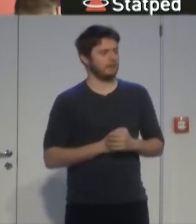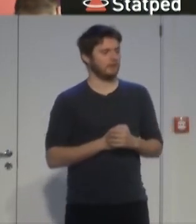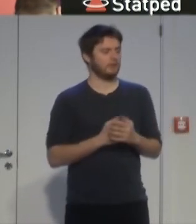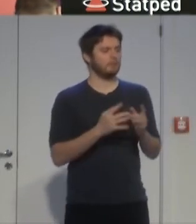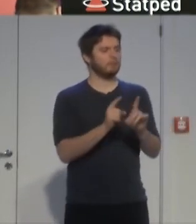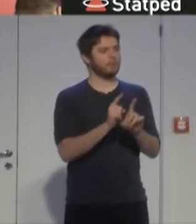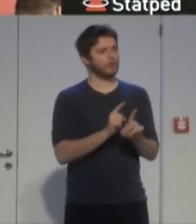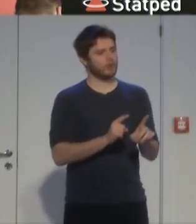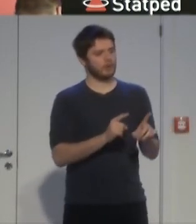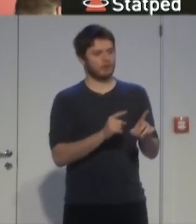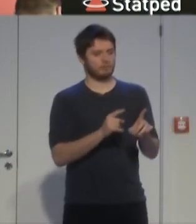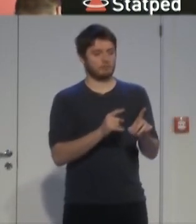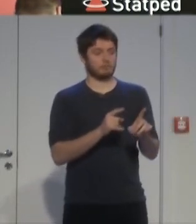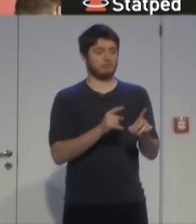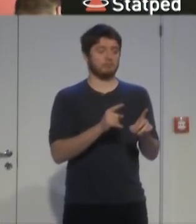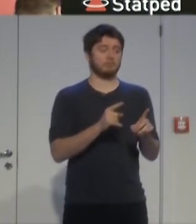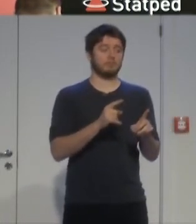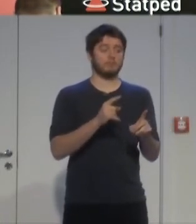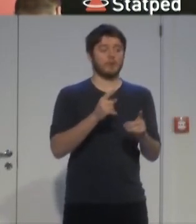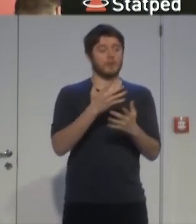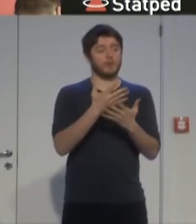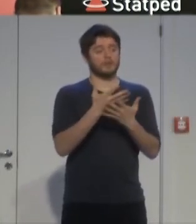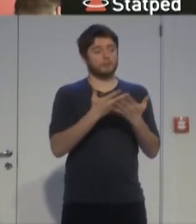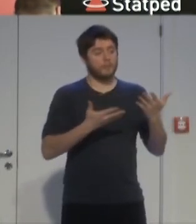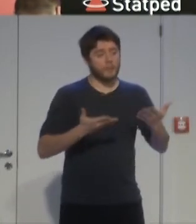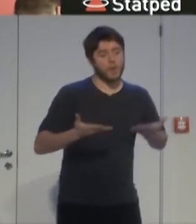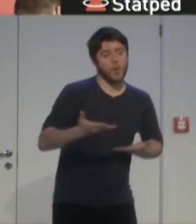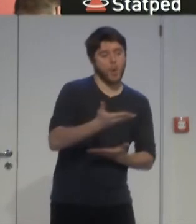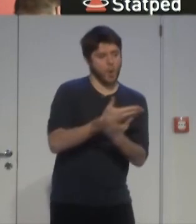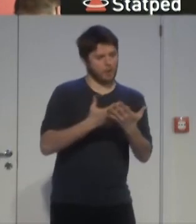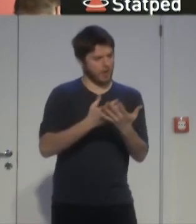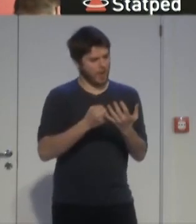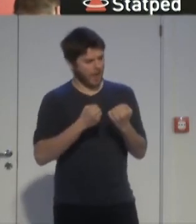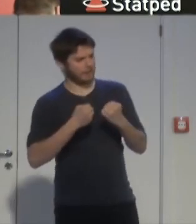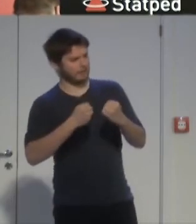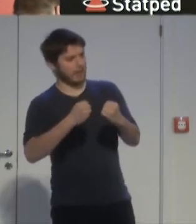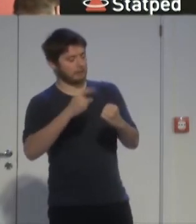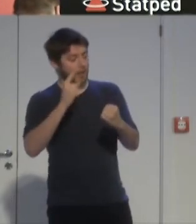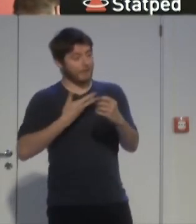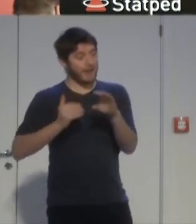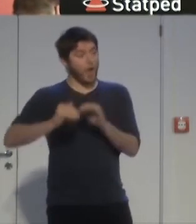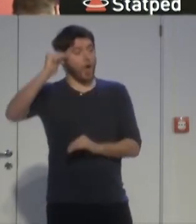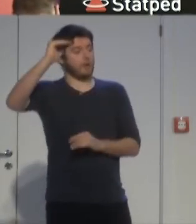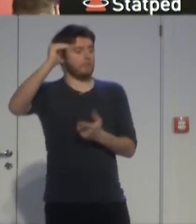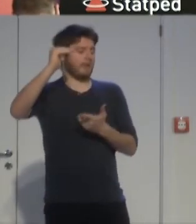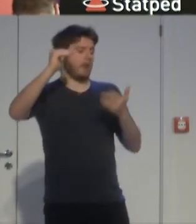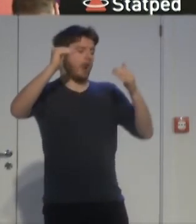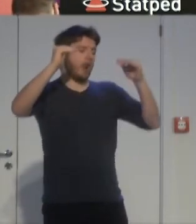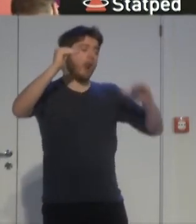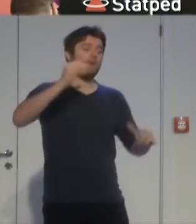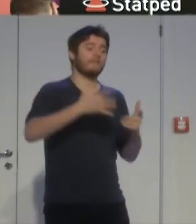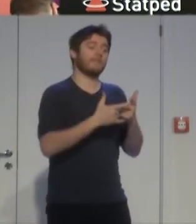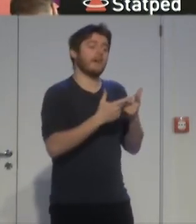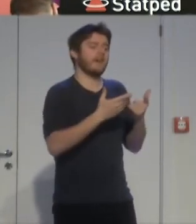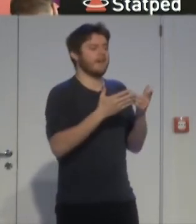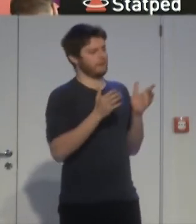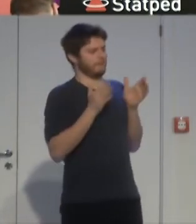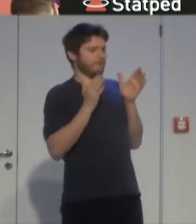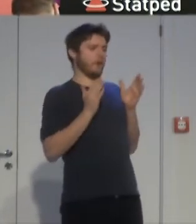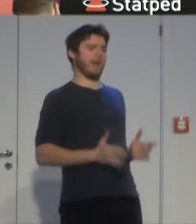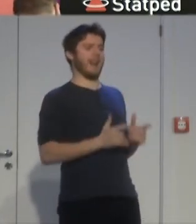It means that you can have a very high languaging agency with very low formal linguistic competence. That's the point for